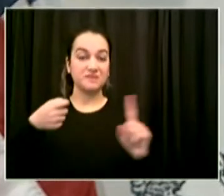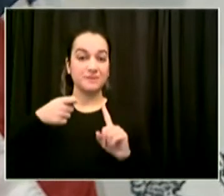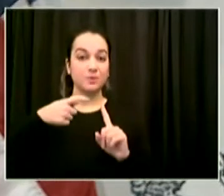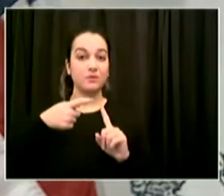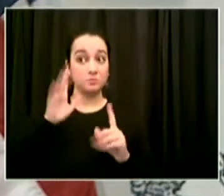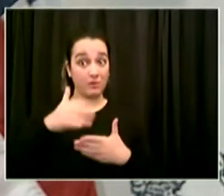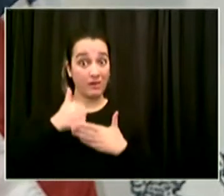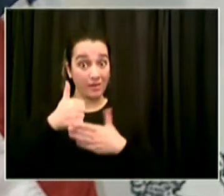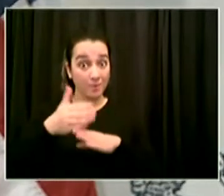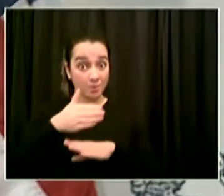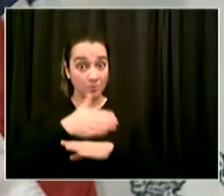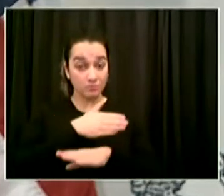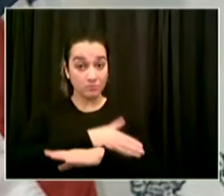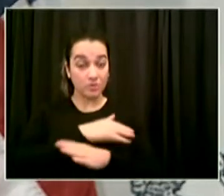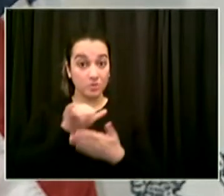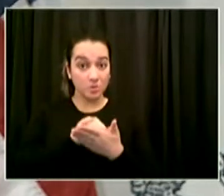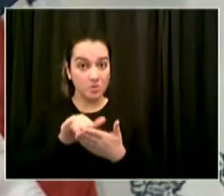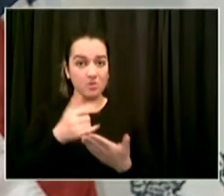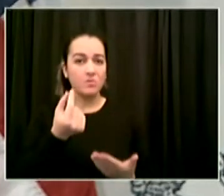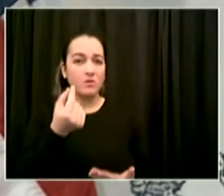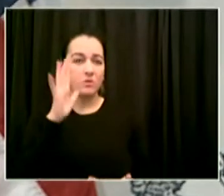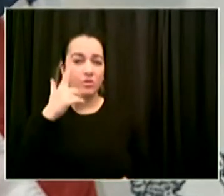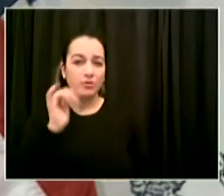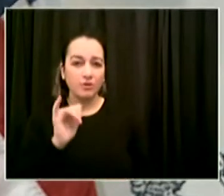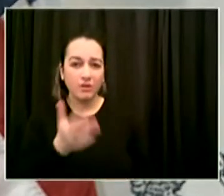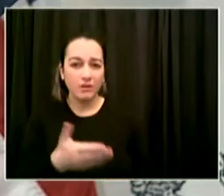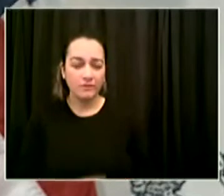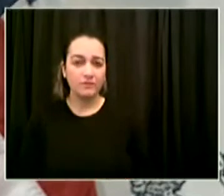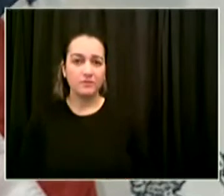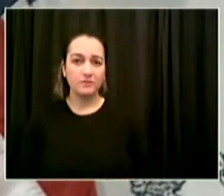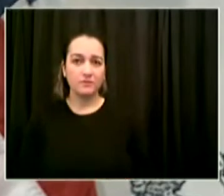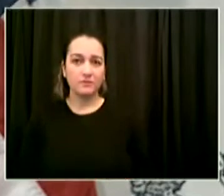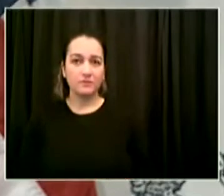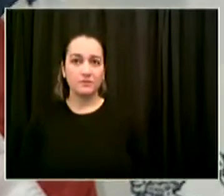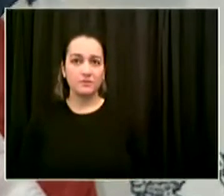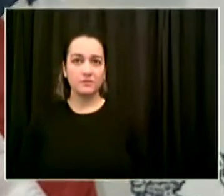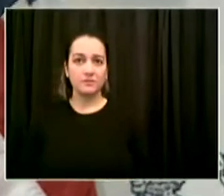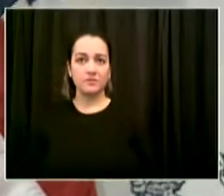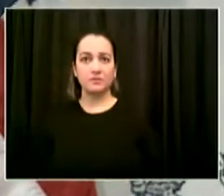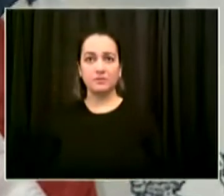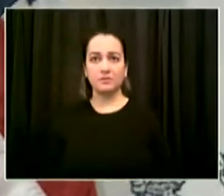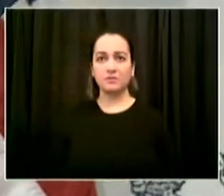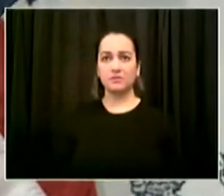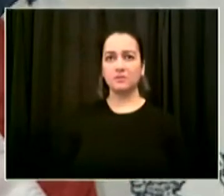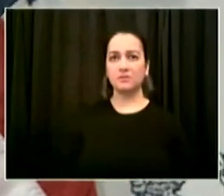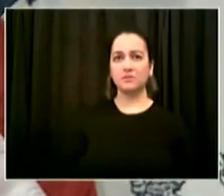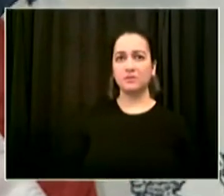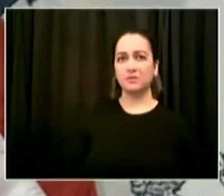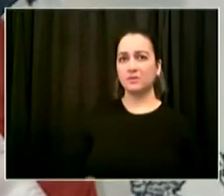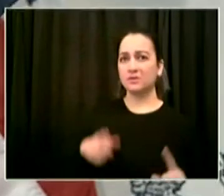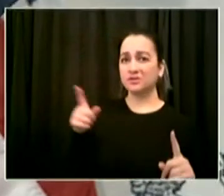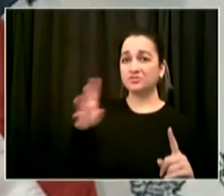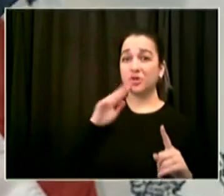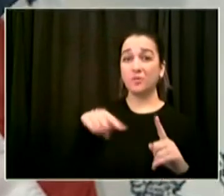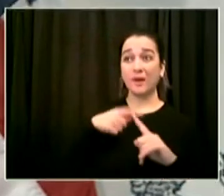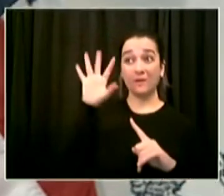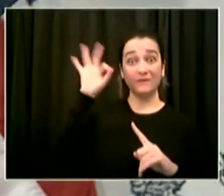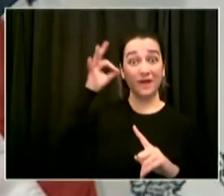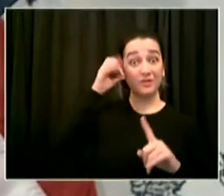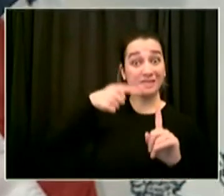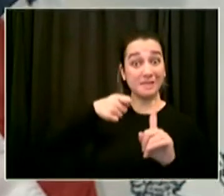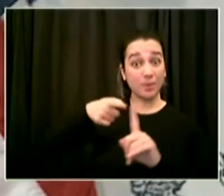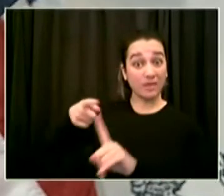Yeah, how the city will be benefited and how the community will be benefited by the second stimulus. Yeah, and that's a great question. That's I